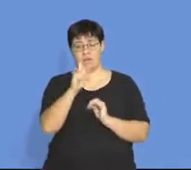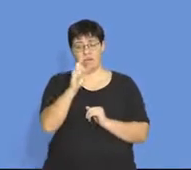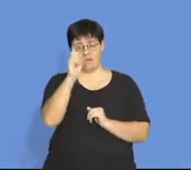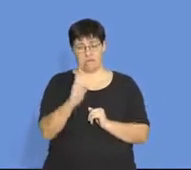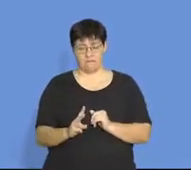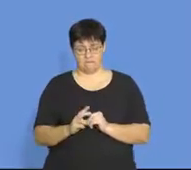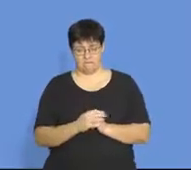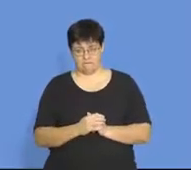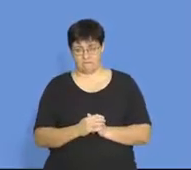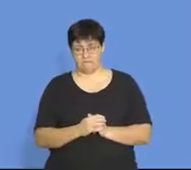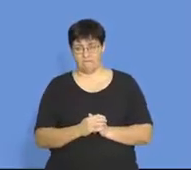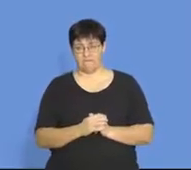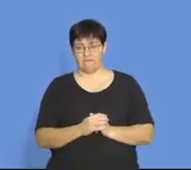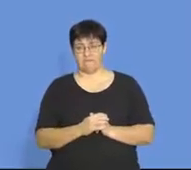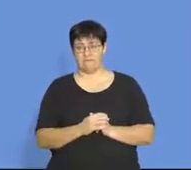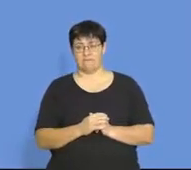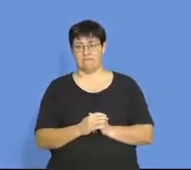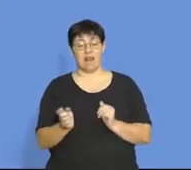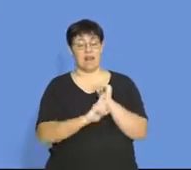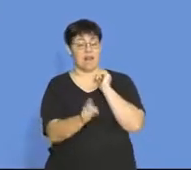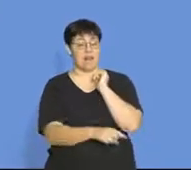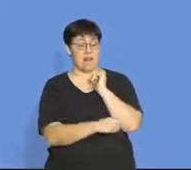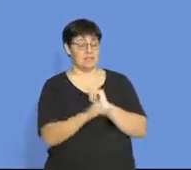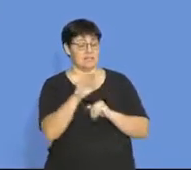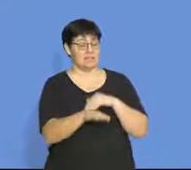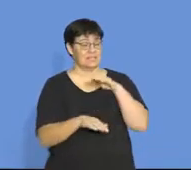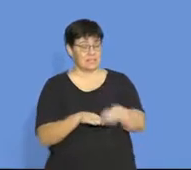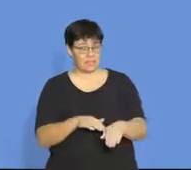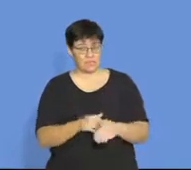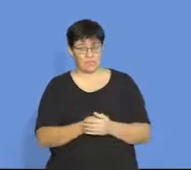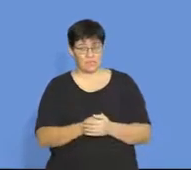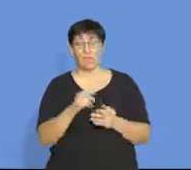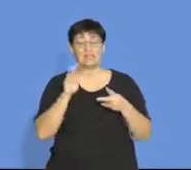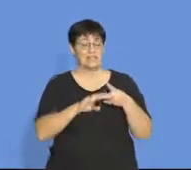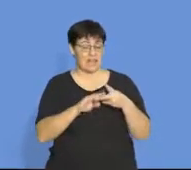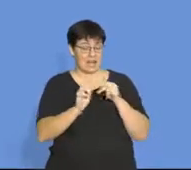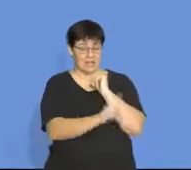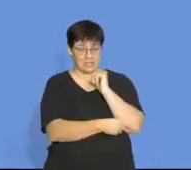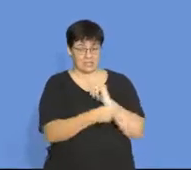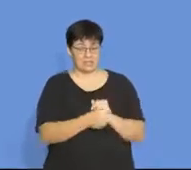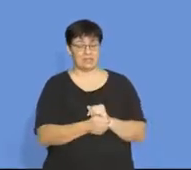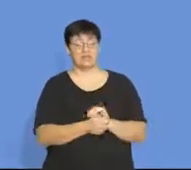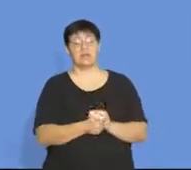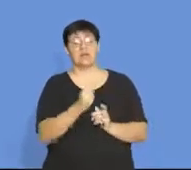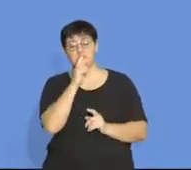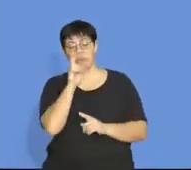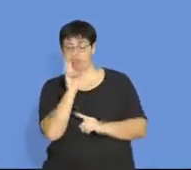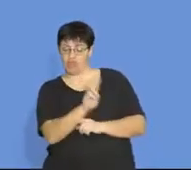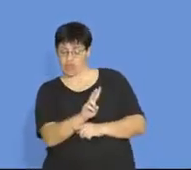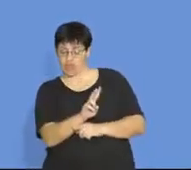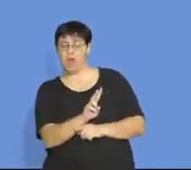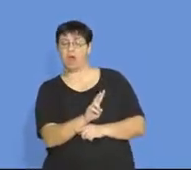right? Now, the last important step will be, or rather the second last will be to check